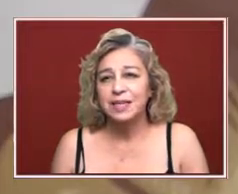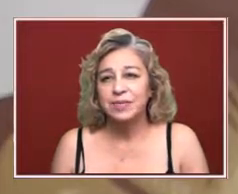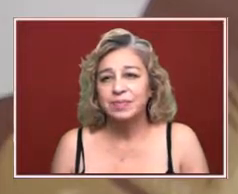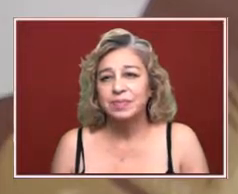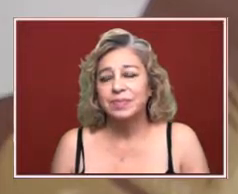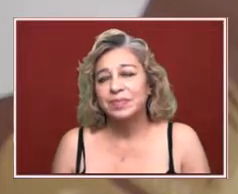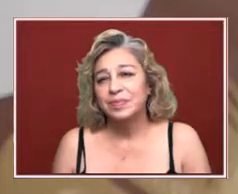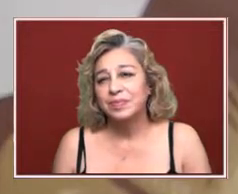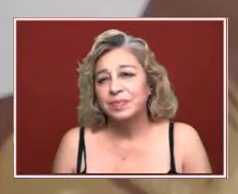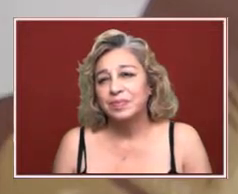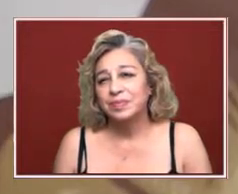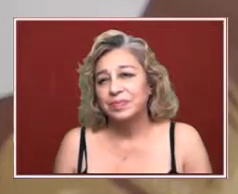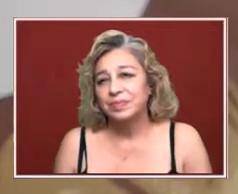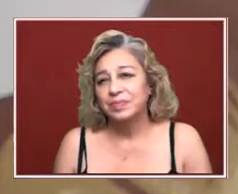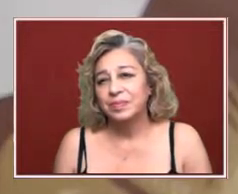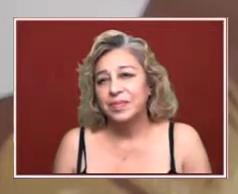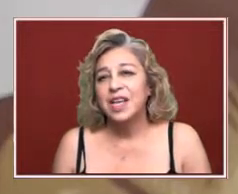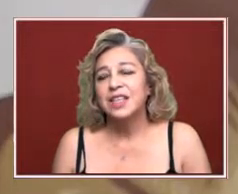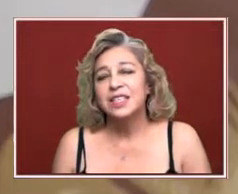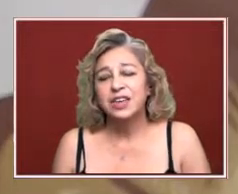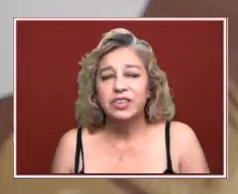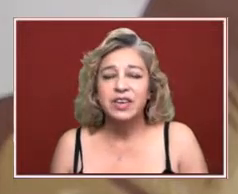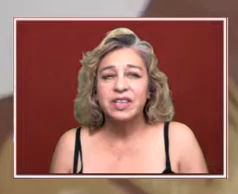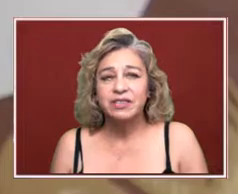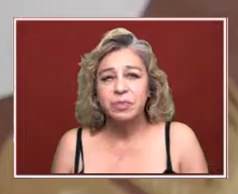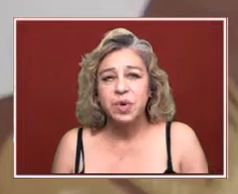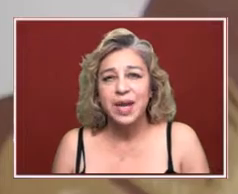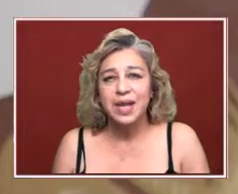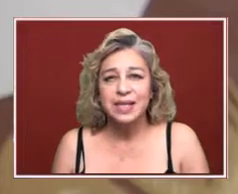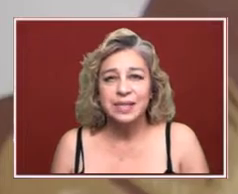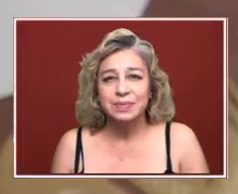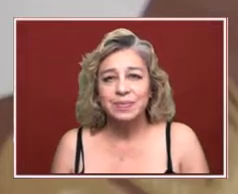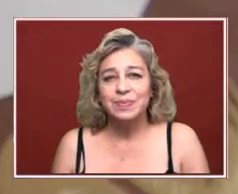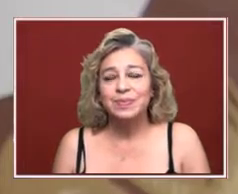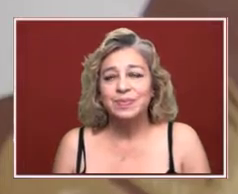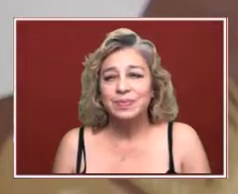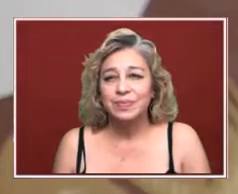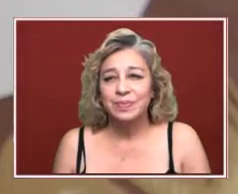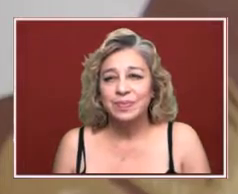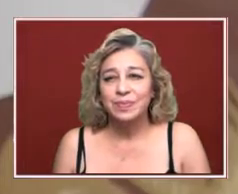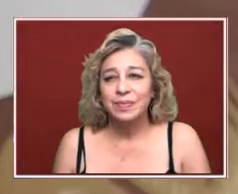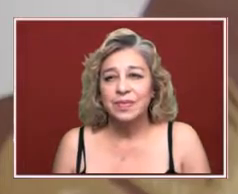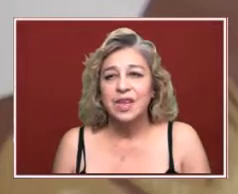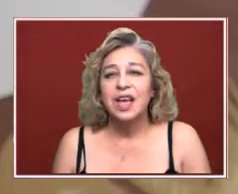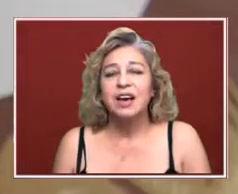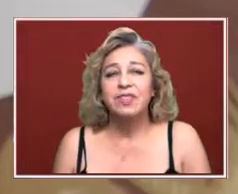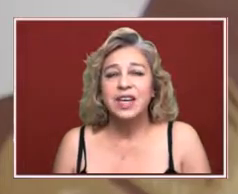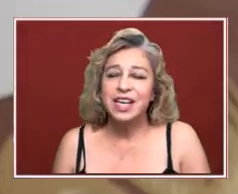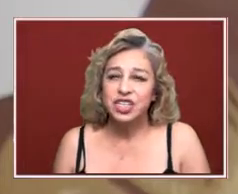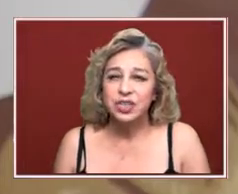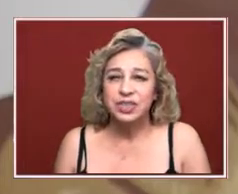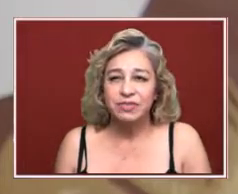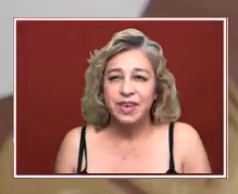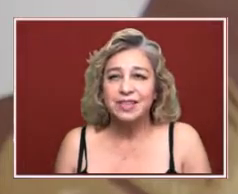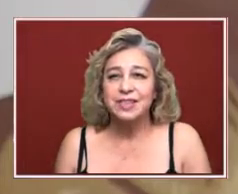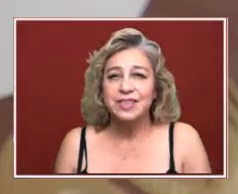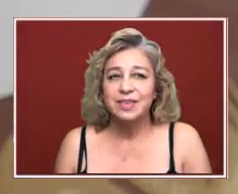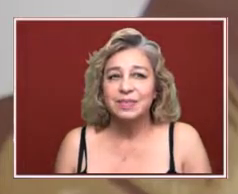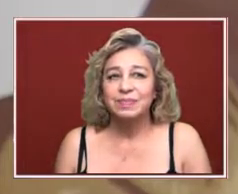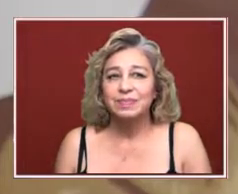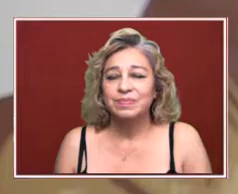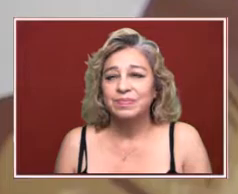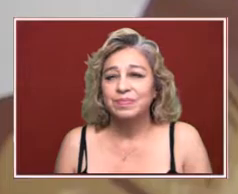government. Y los secretarios de Marina. The secretaries of Marine. De la Defensa Nacional. Of the National